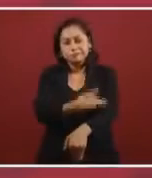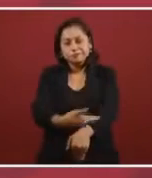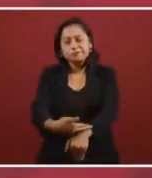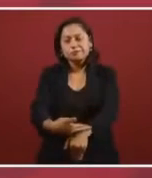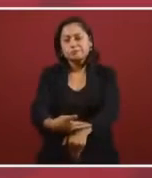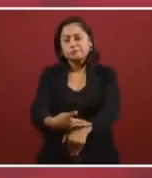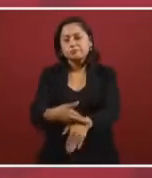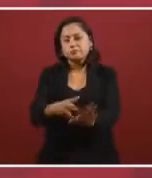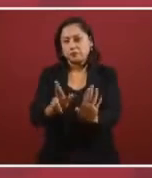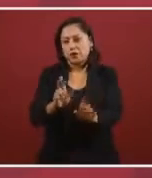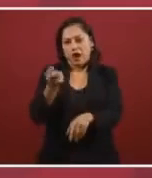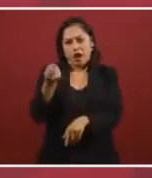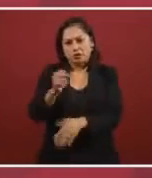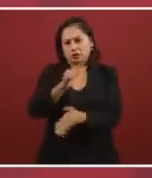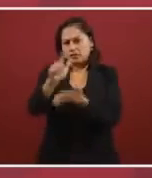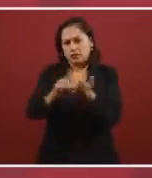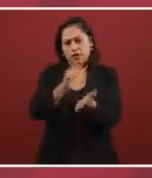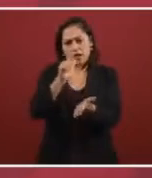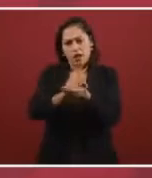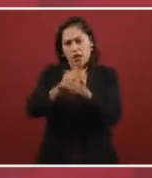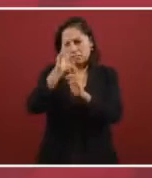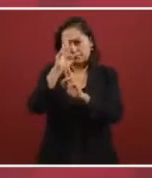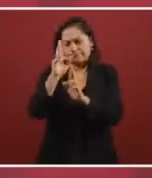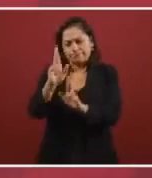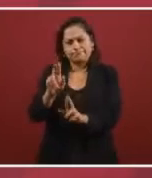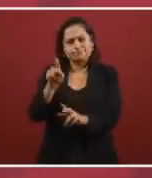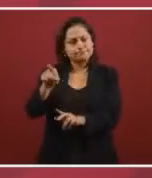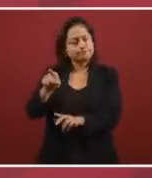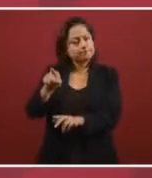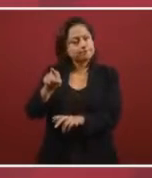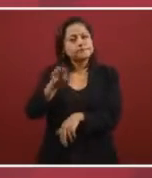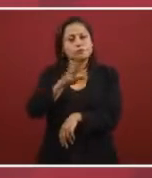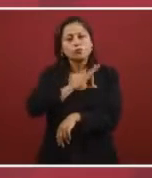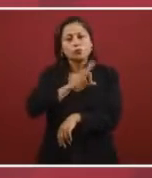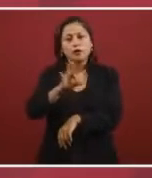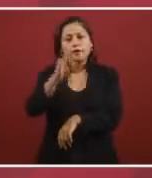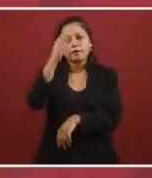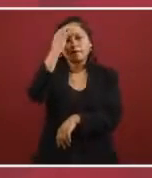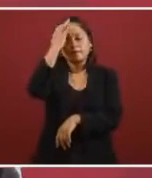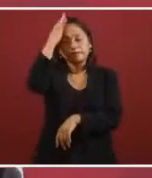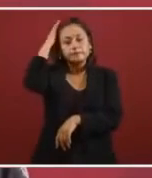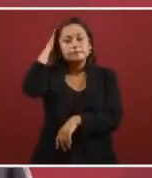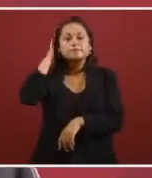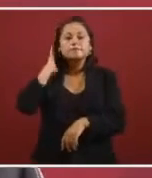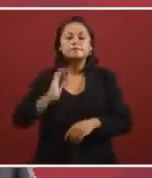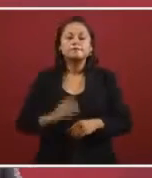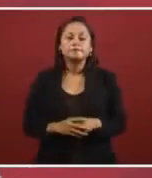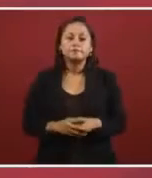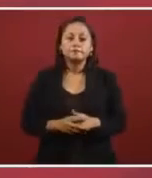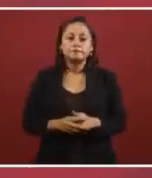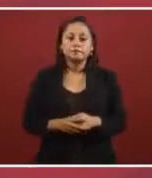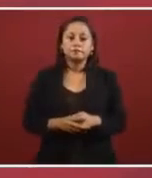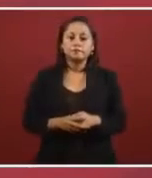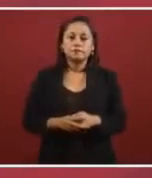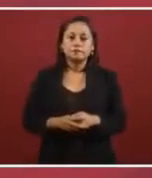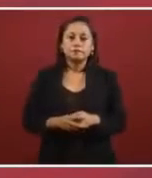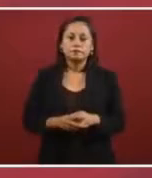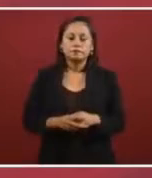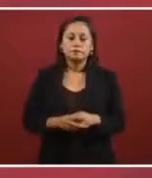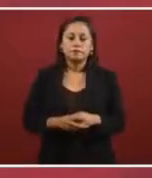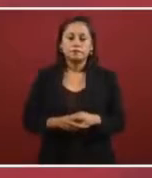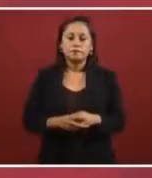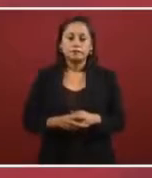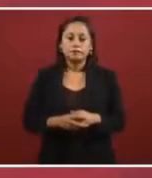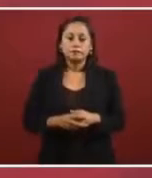whole route, legal way, completely. So what do I say to those that